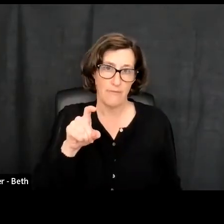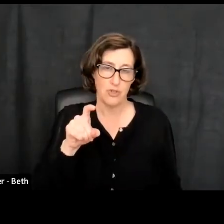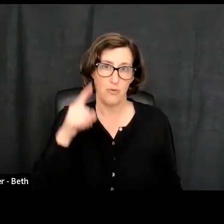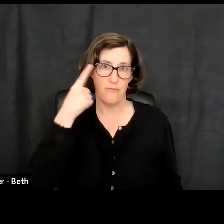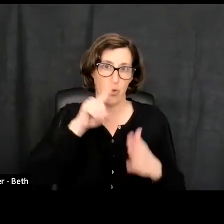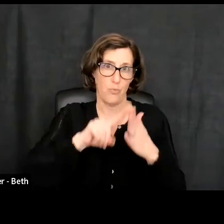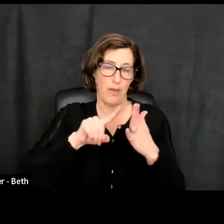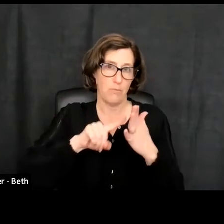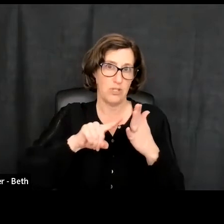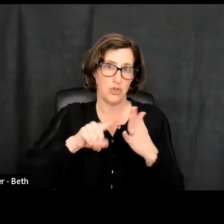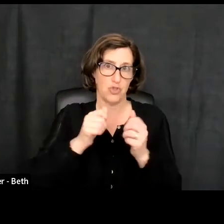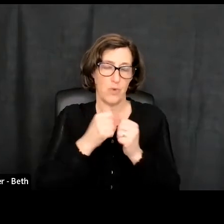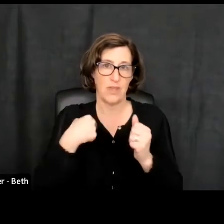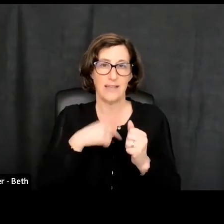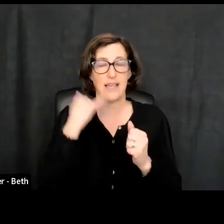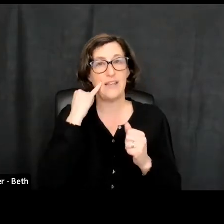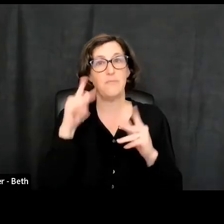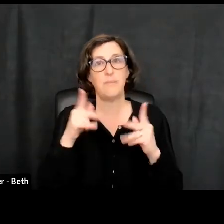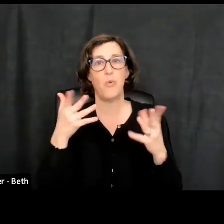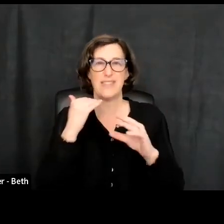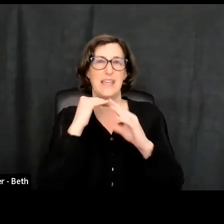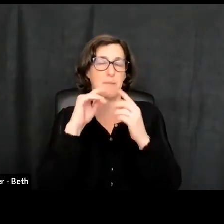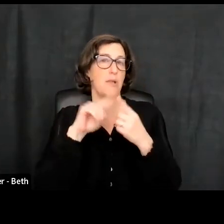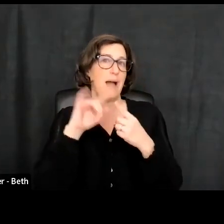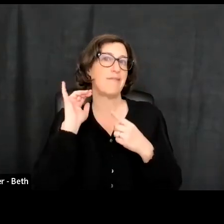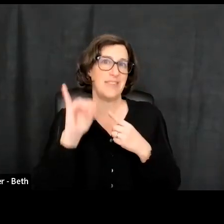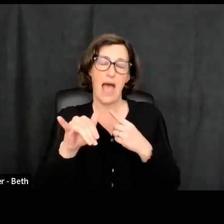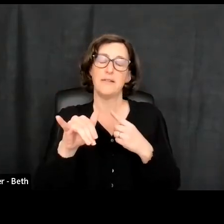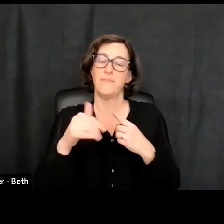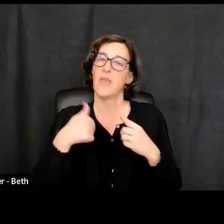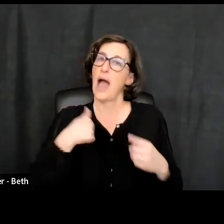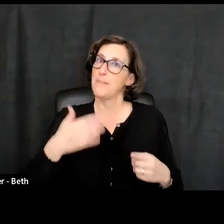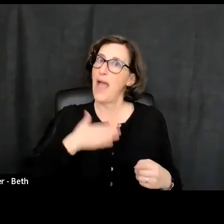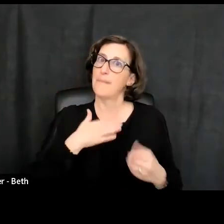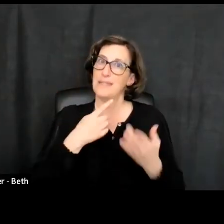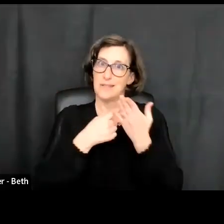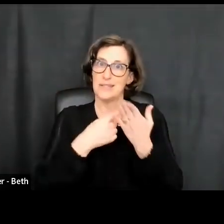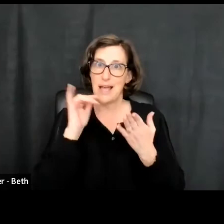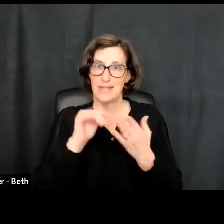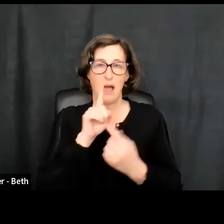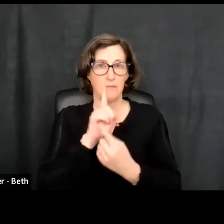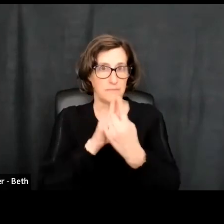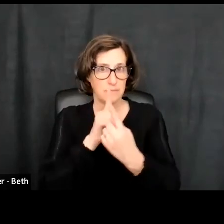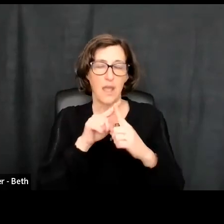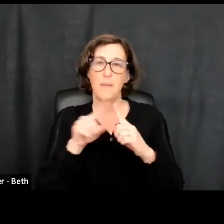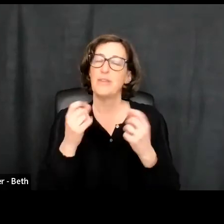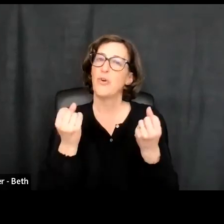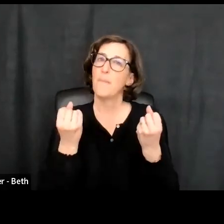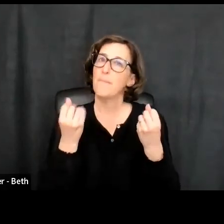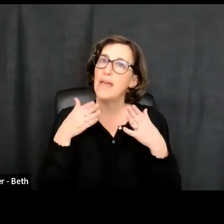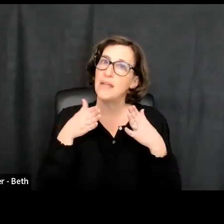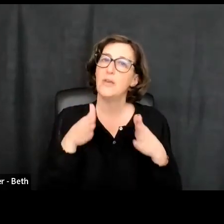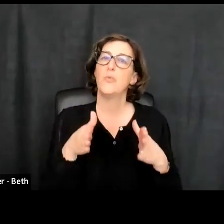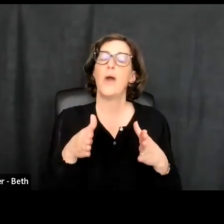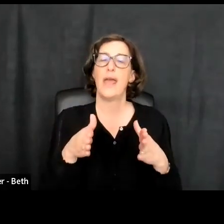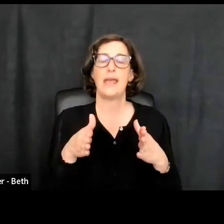us. And if folks want to email about that or message us about that, I'm happy to talk about it. But there are lots of ways that as